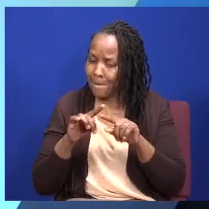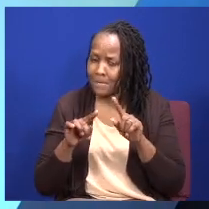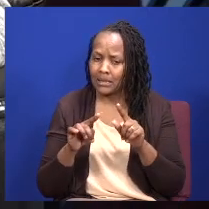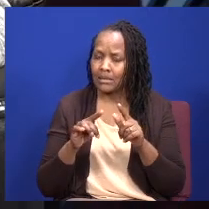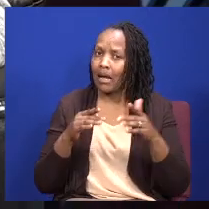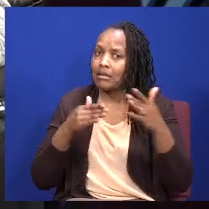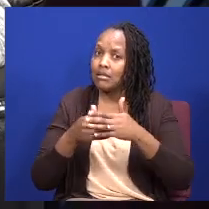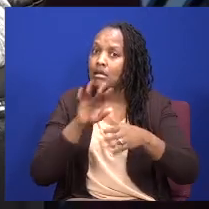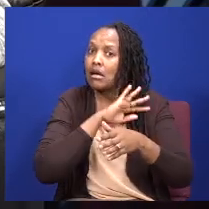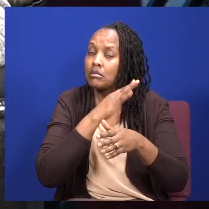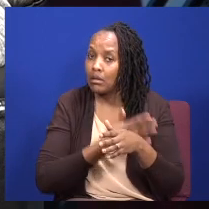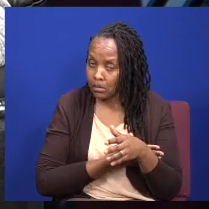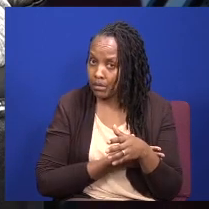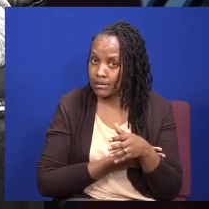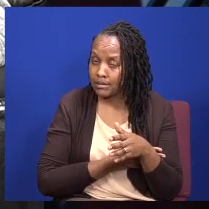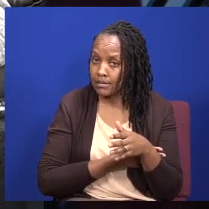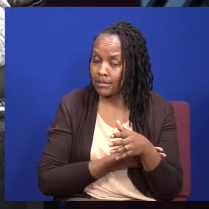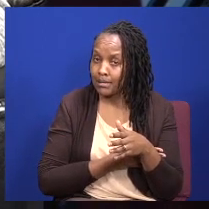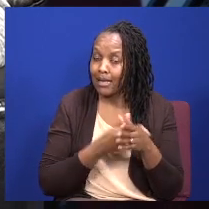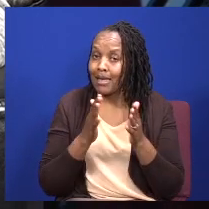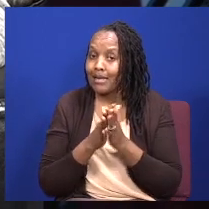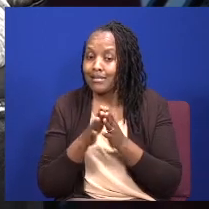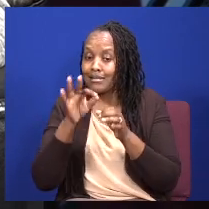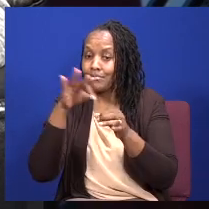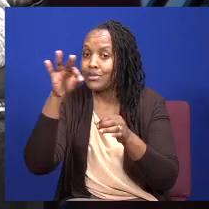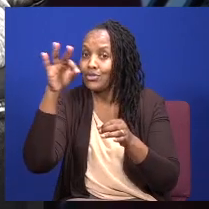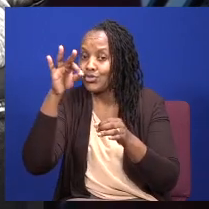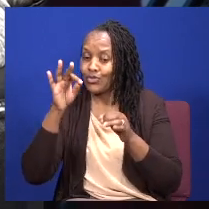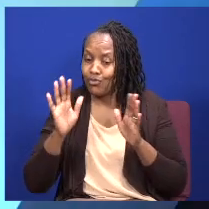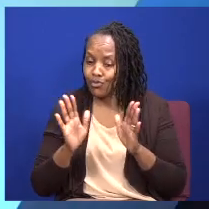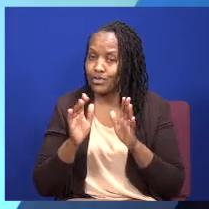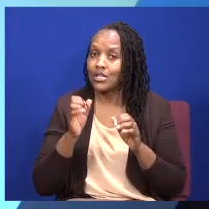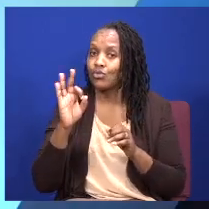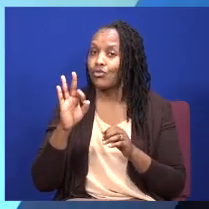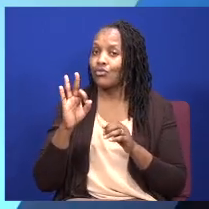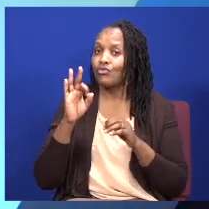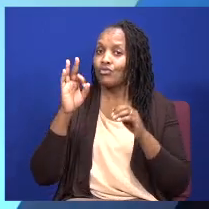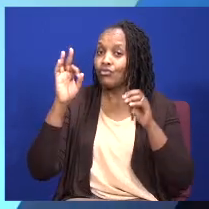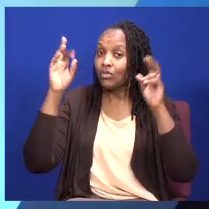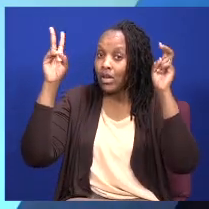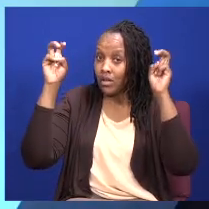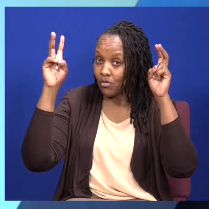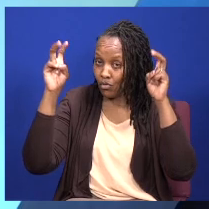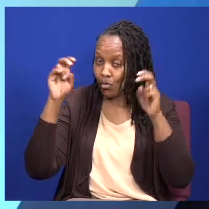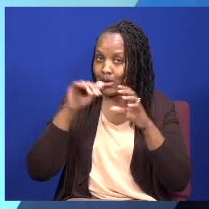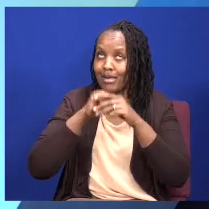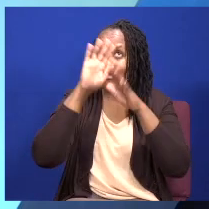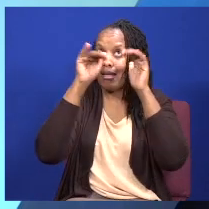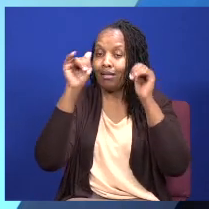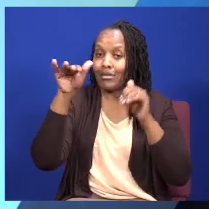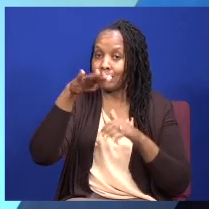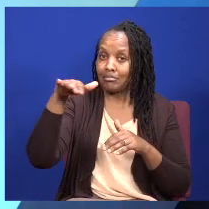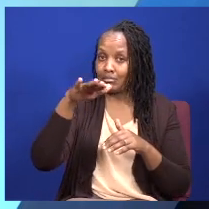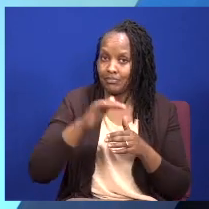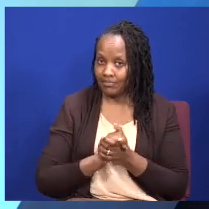against principalities, against spiritual forces of evil in the heavenly realms. So